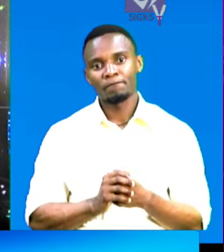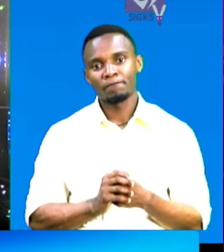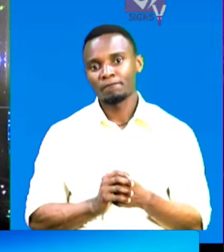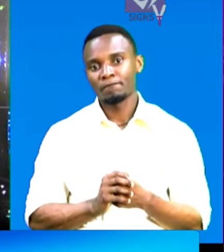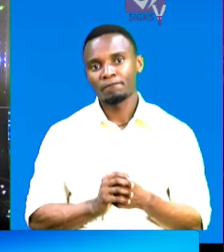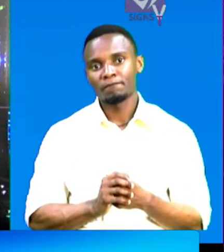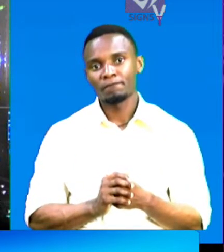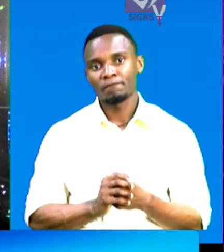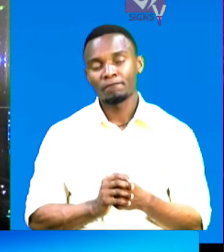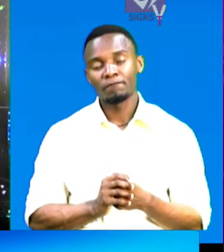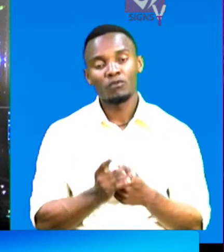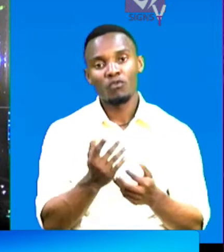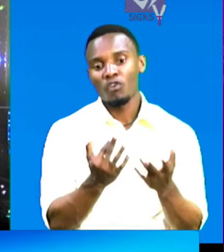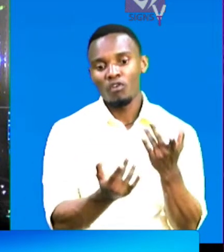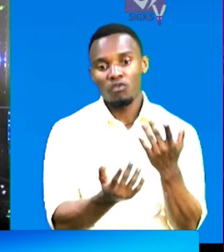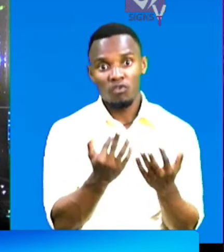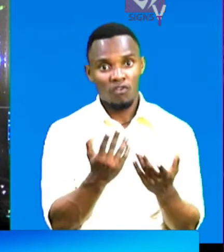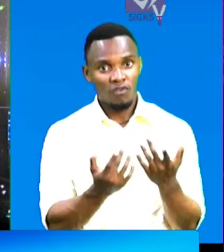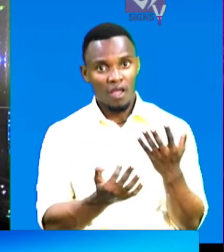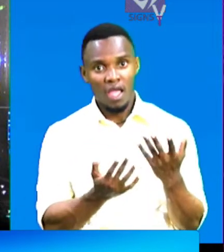there is fire,